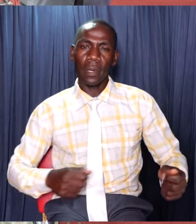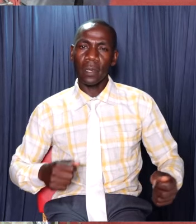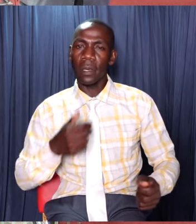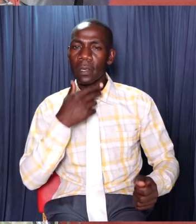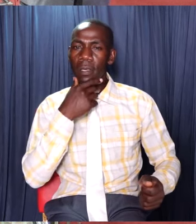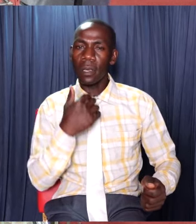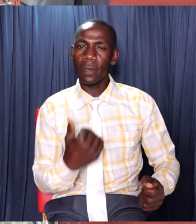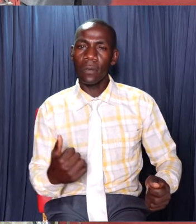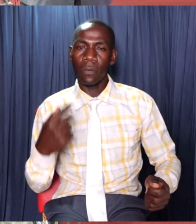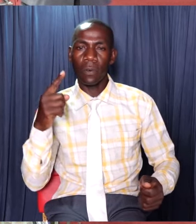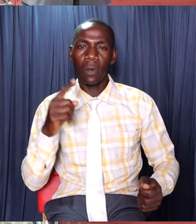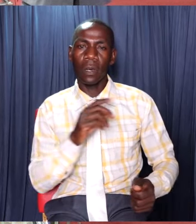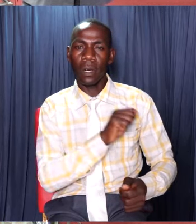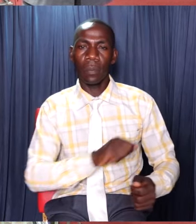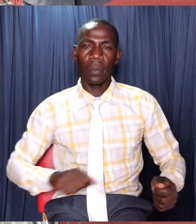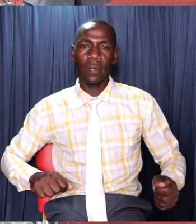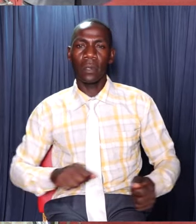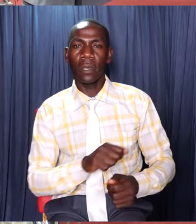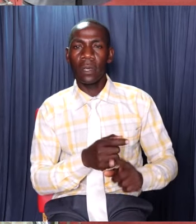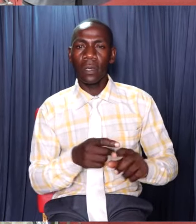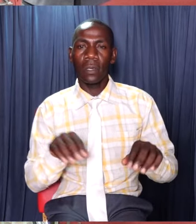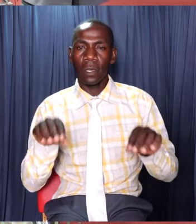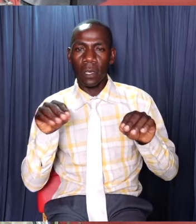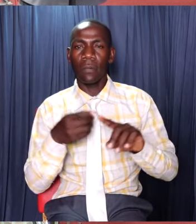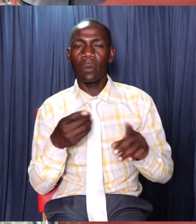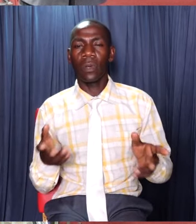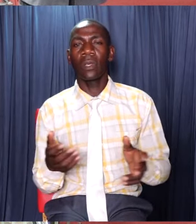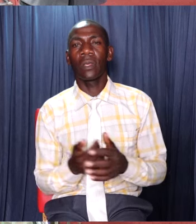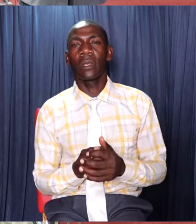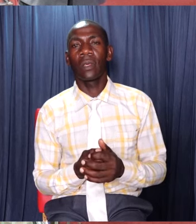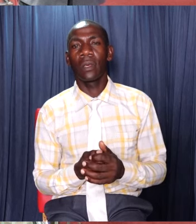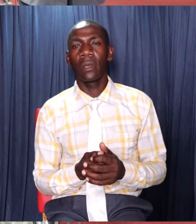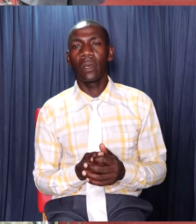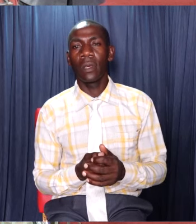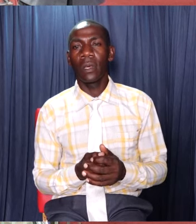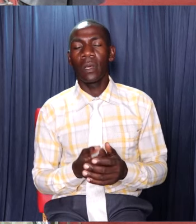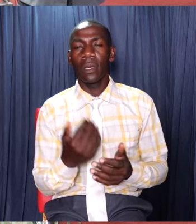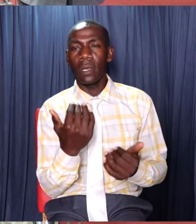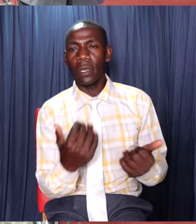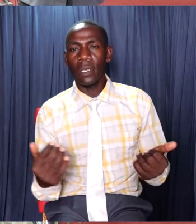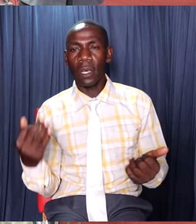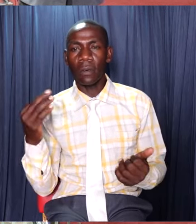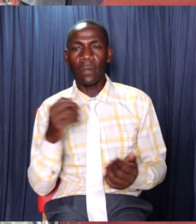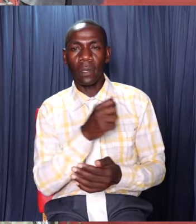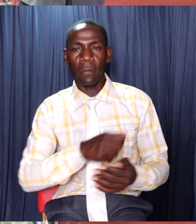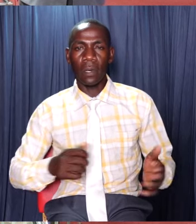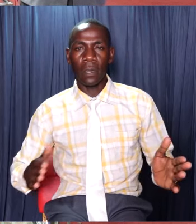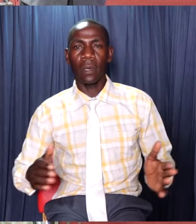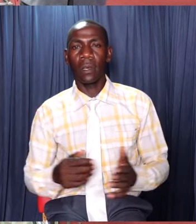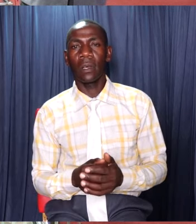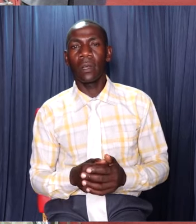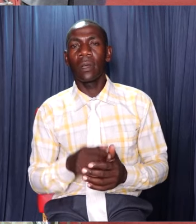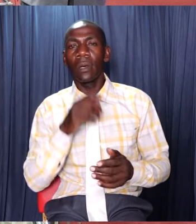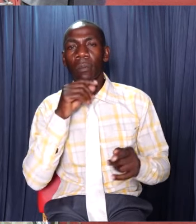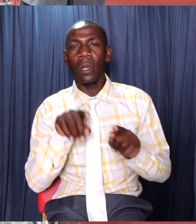the boy to the carpenter around here. Sasa haya anayosema ametoa wapi? So whatever he's saying, where did he get it from? Huyu ni mtoto wa seremala huyu. This is the son to the carpenter here. Si